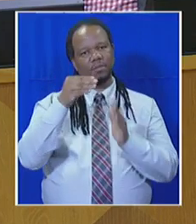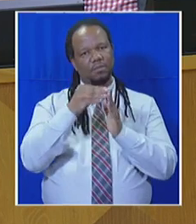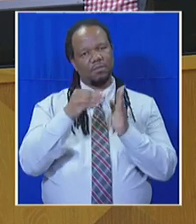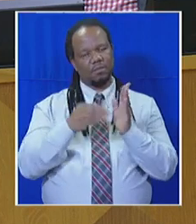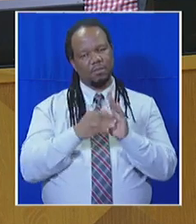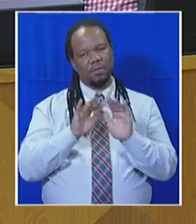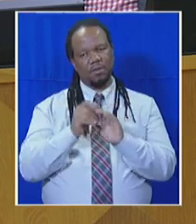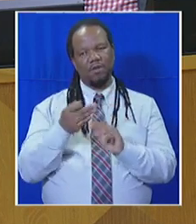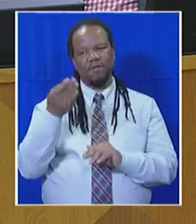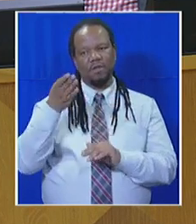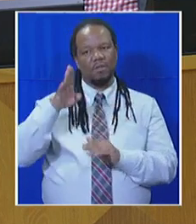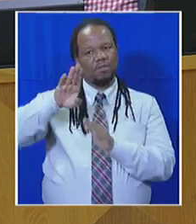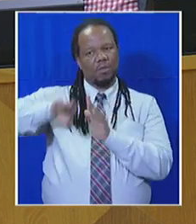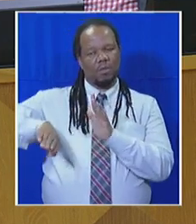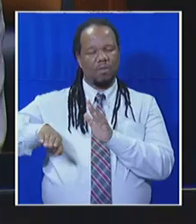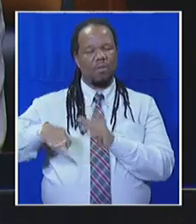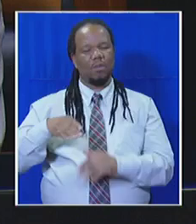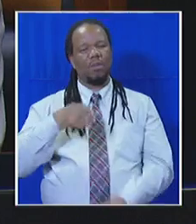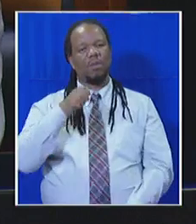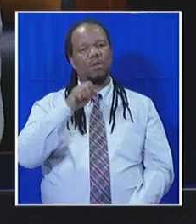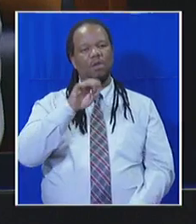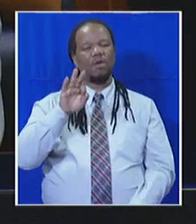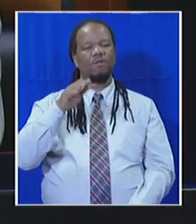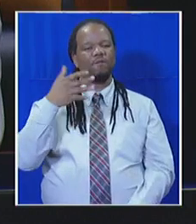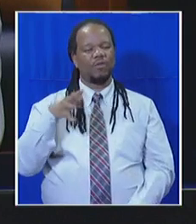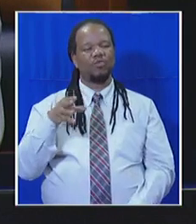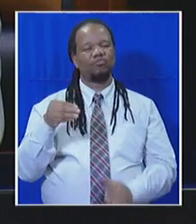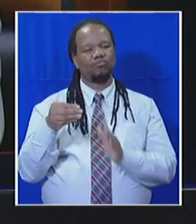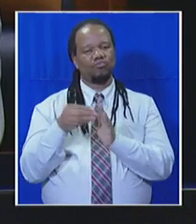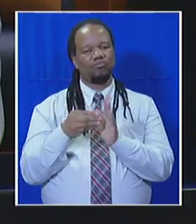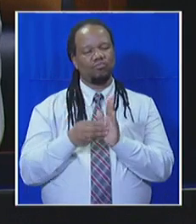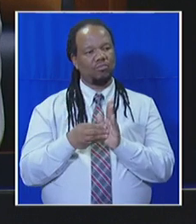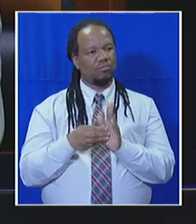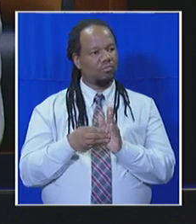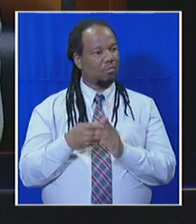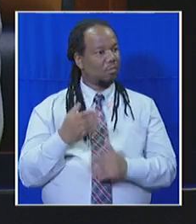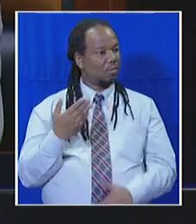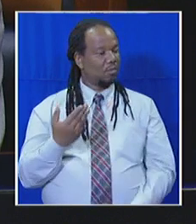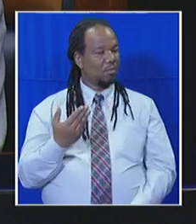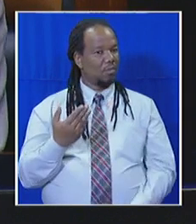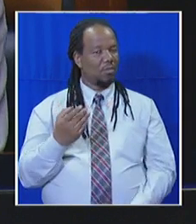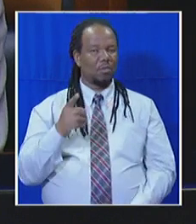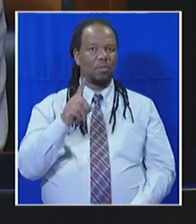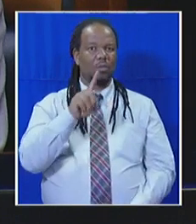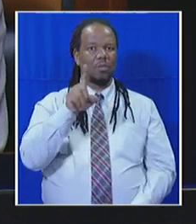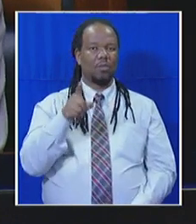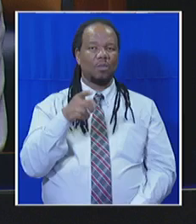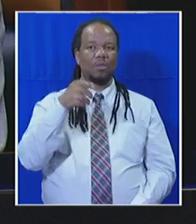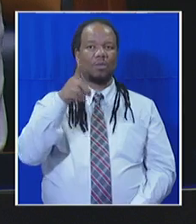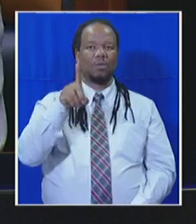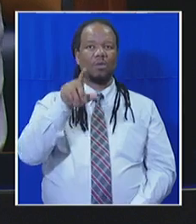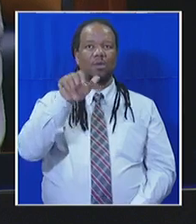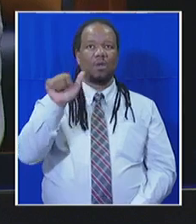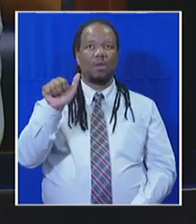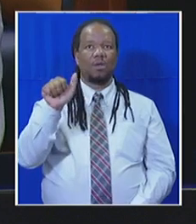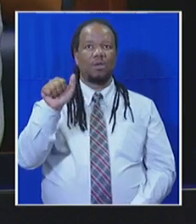fall. The objection of the EFF is recorded. Chair was waiting for you to put the question, but please note the objections of the DA. The question was